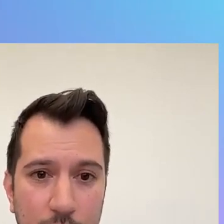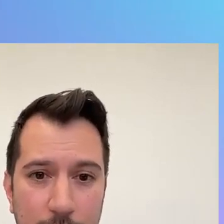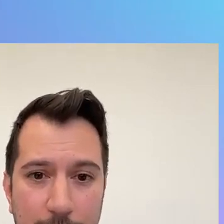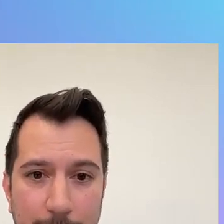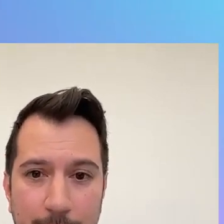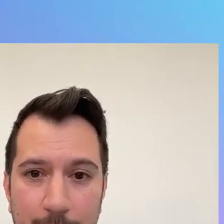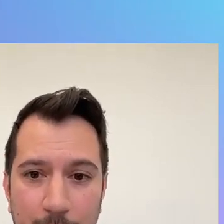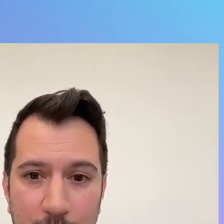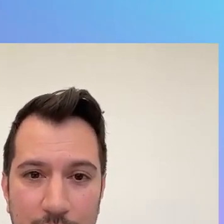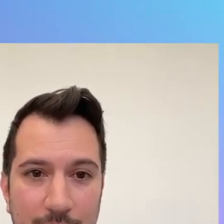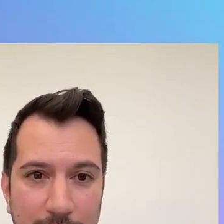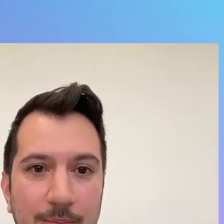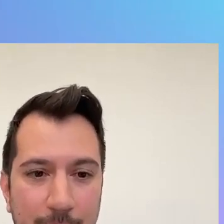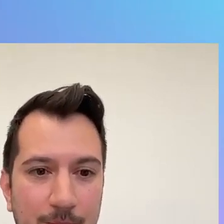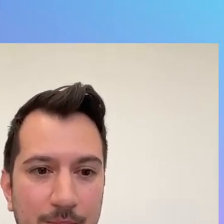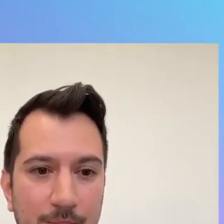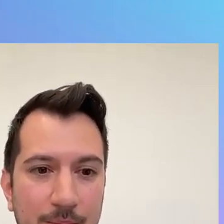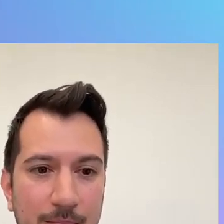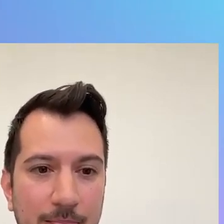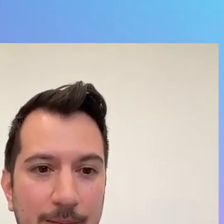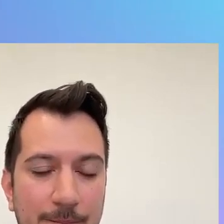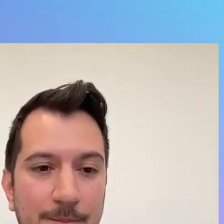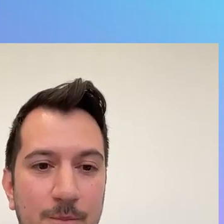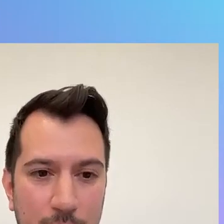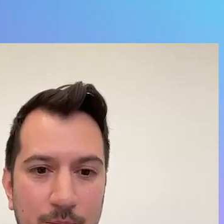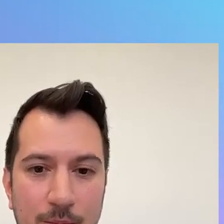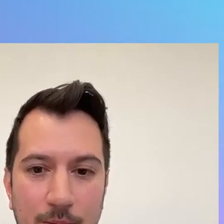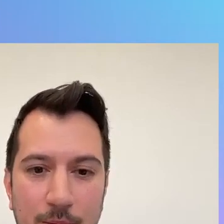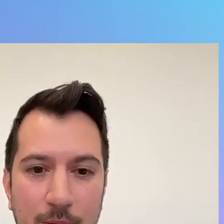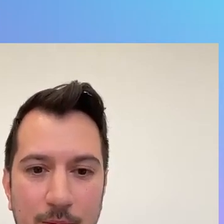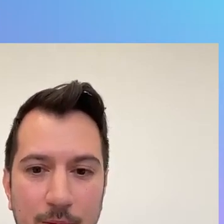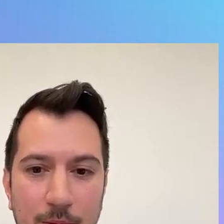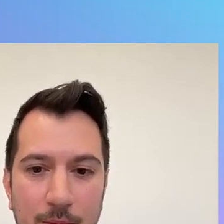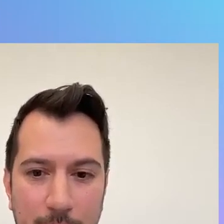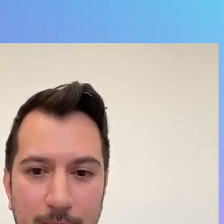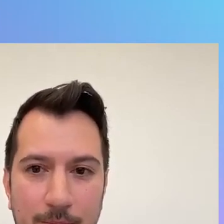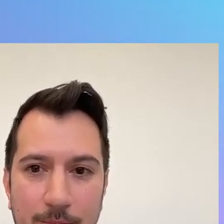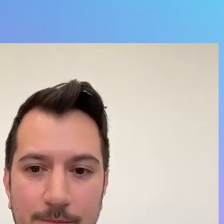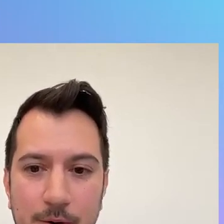Sorry, I had to unmute. Yes, you're looking good on time. You've got about 5 more minutes, and then we'll take some questions.